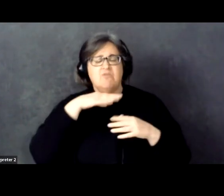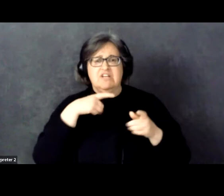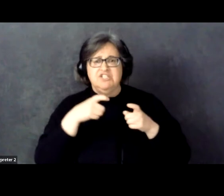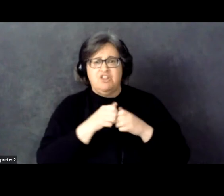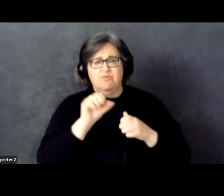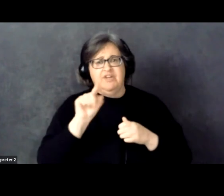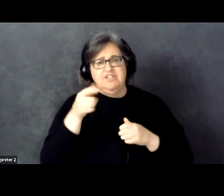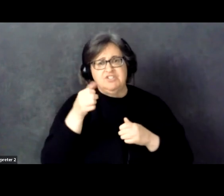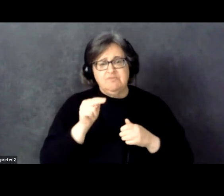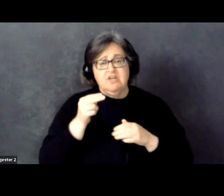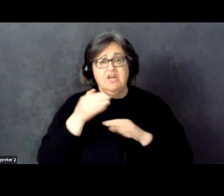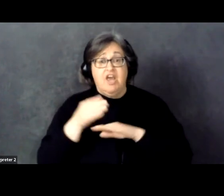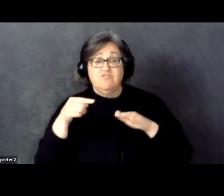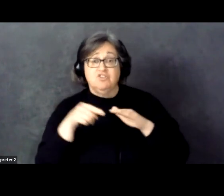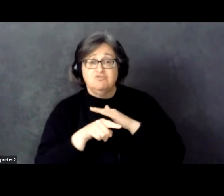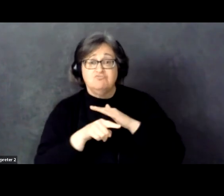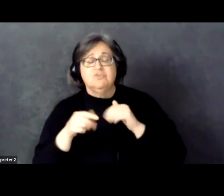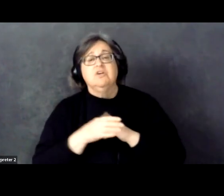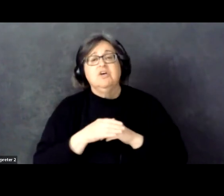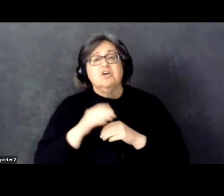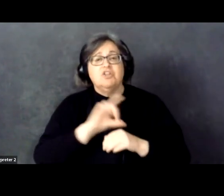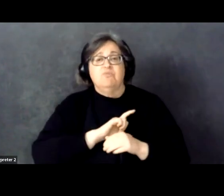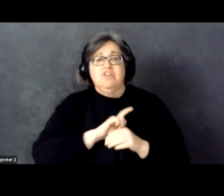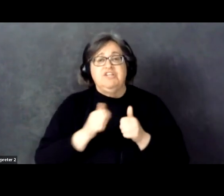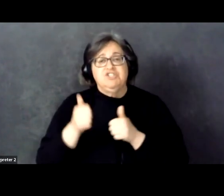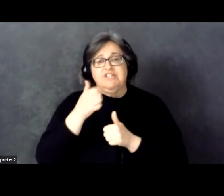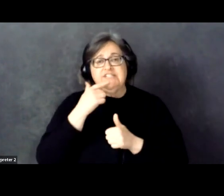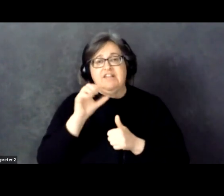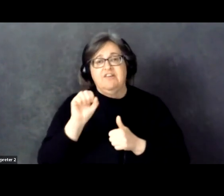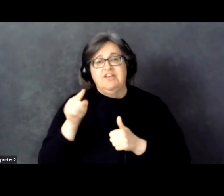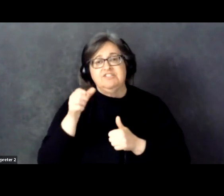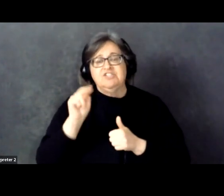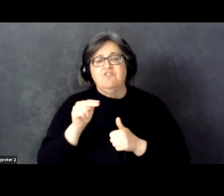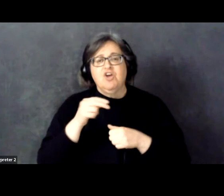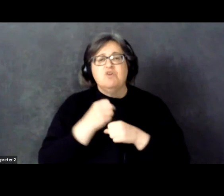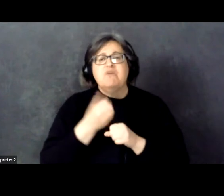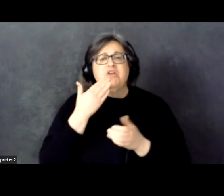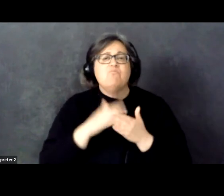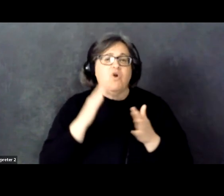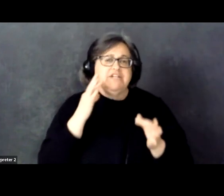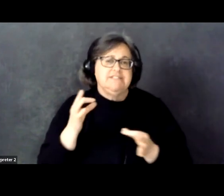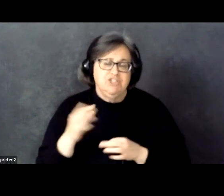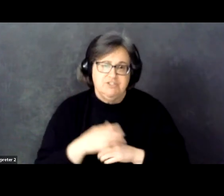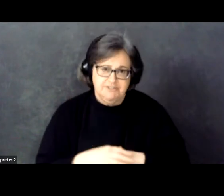the aftermath of the shooting, the police chief of Calumet City said that Stefan had made poor decisions.